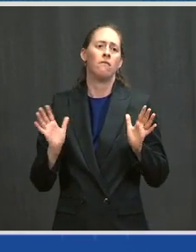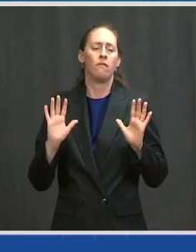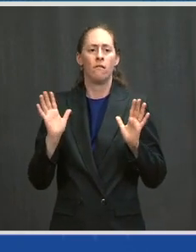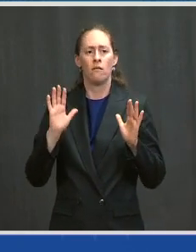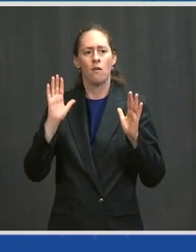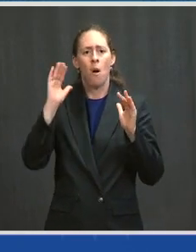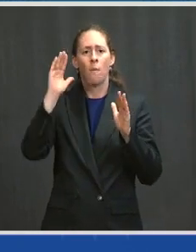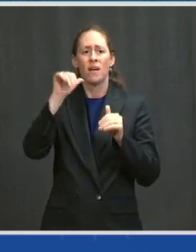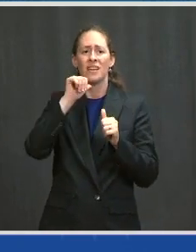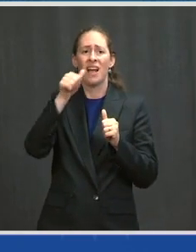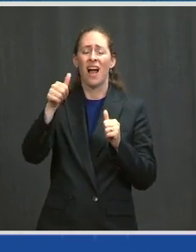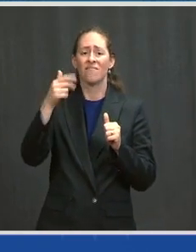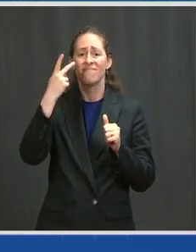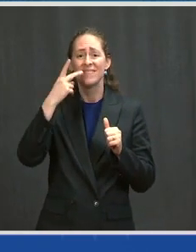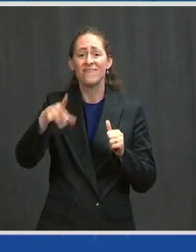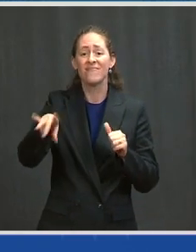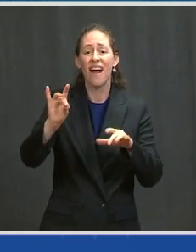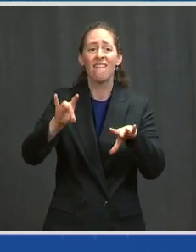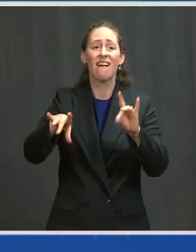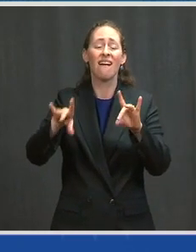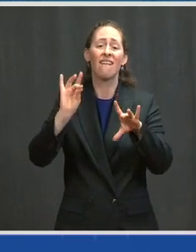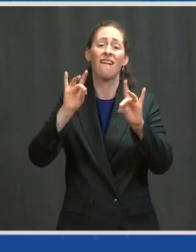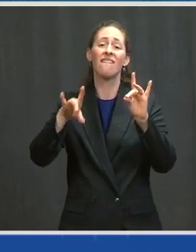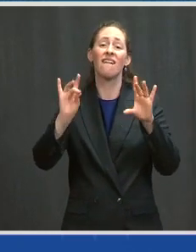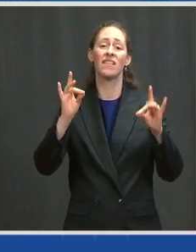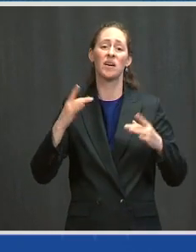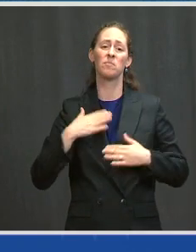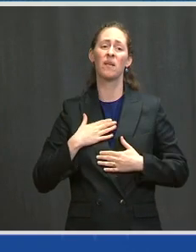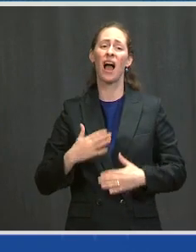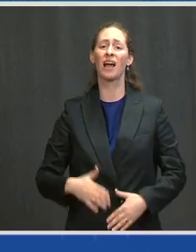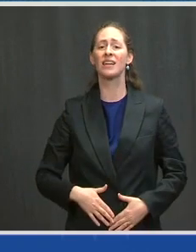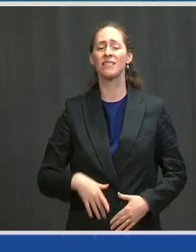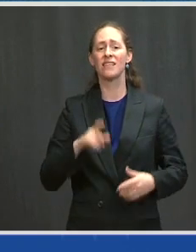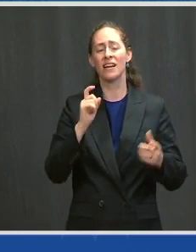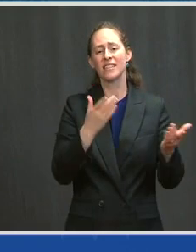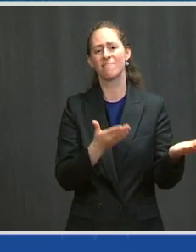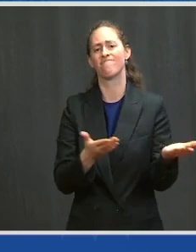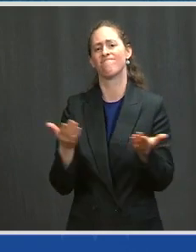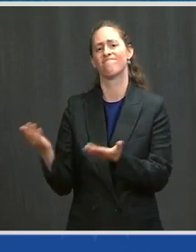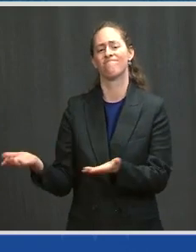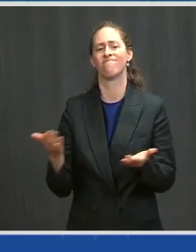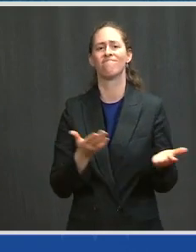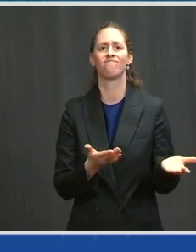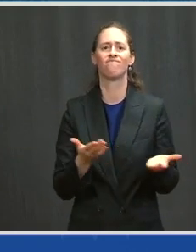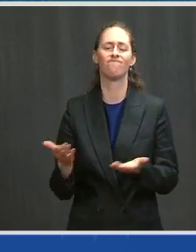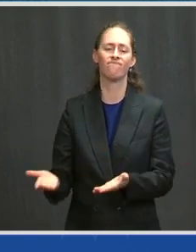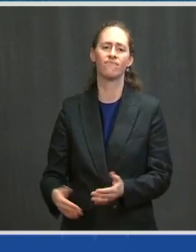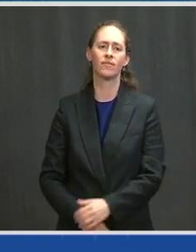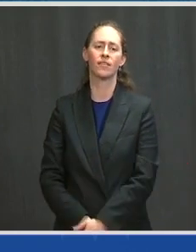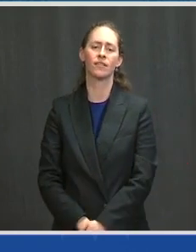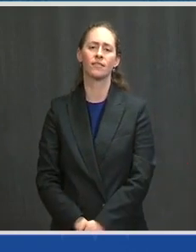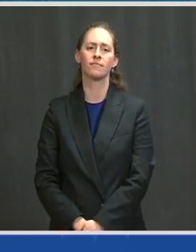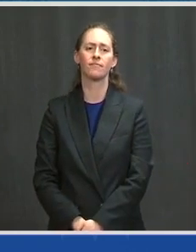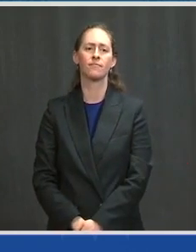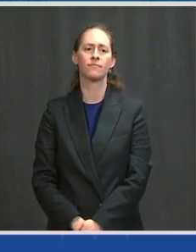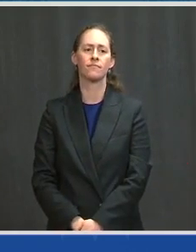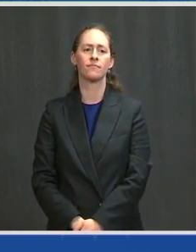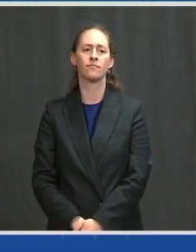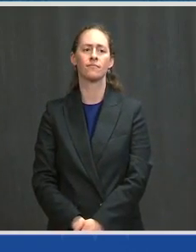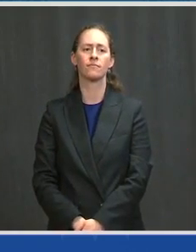for the bodies to be placed, everything in between. And but I just want to say, and I'm sure I speak